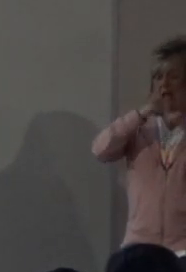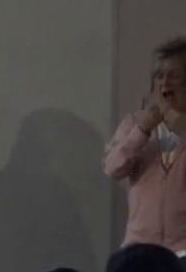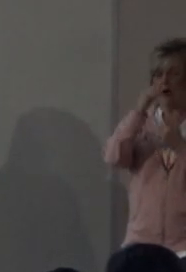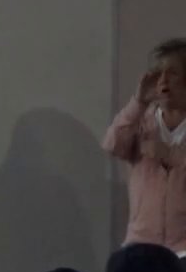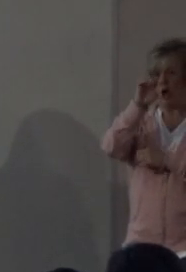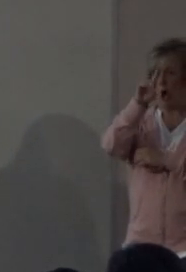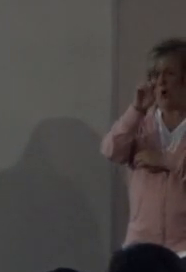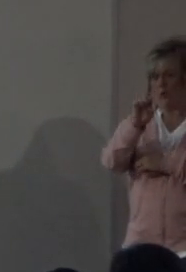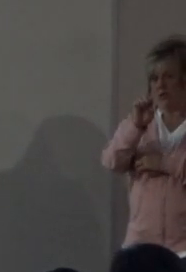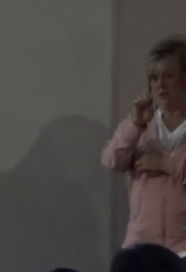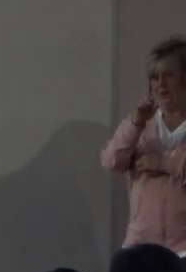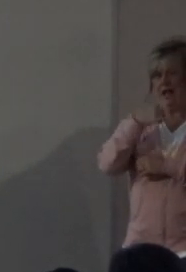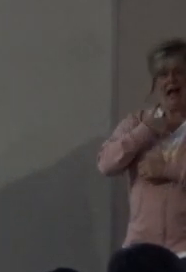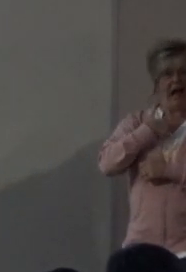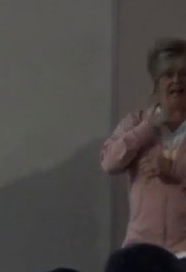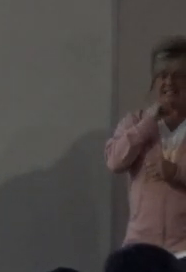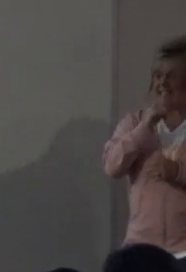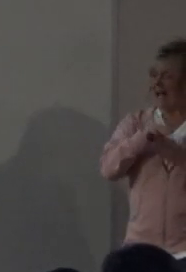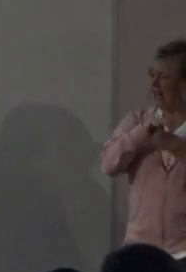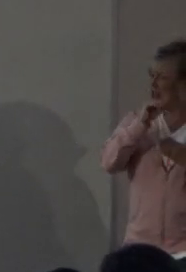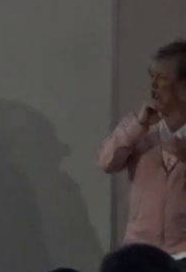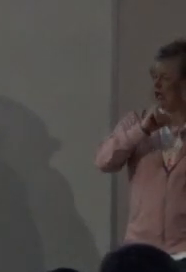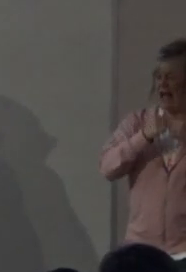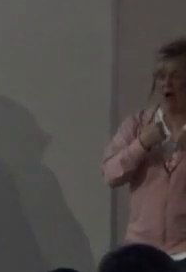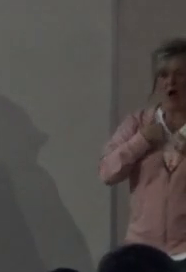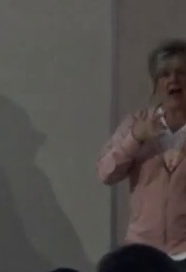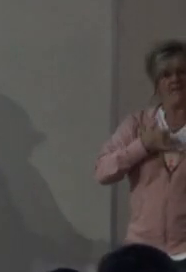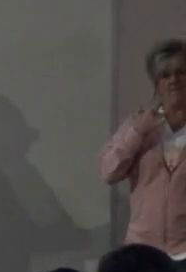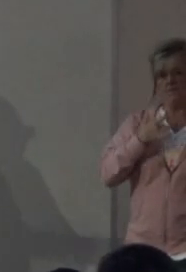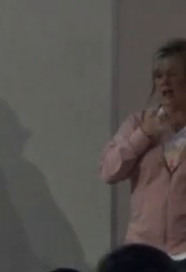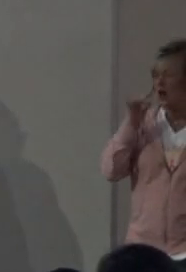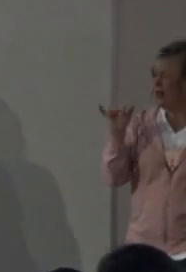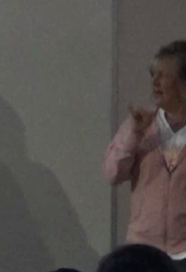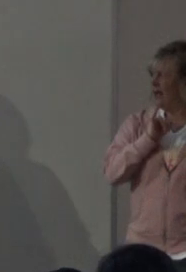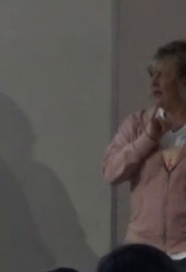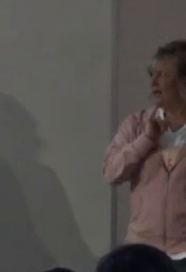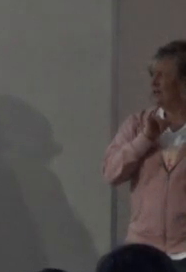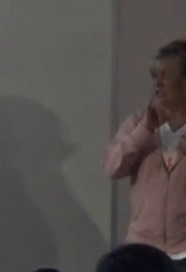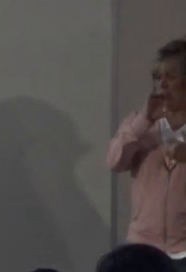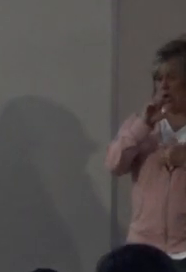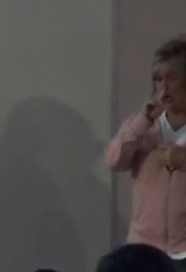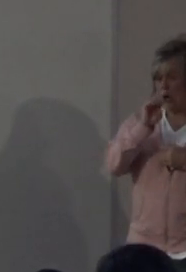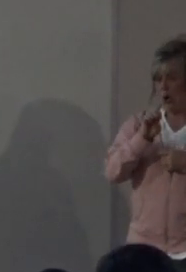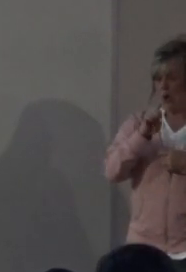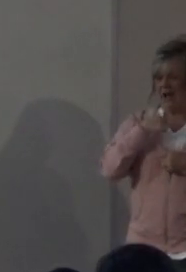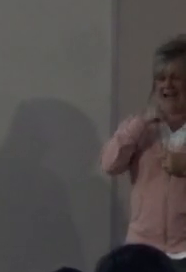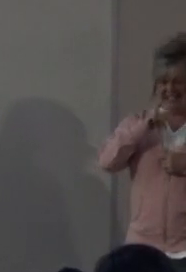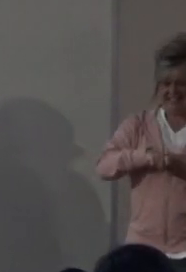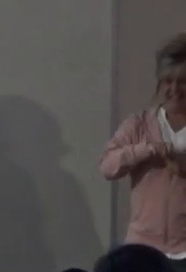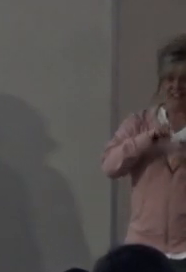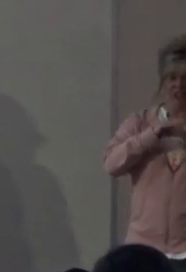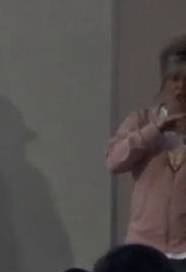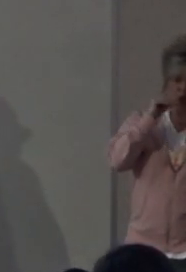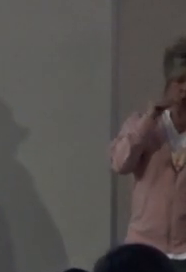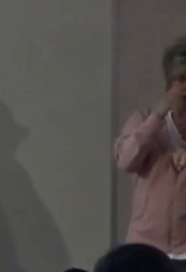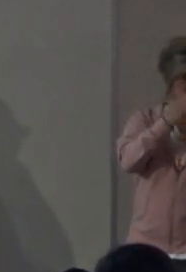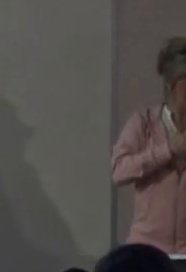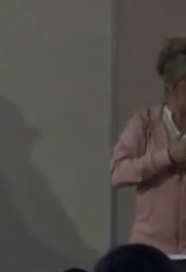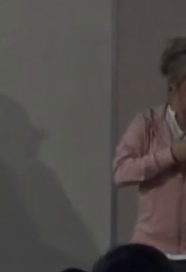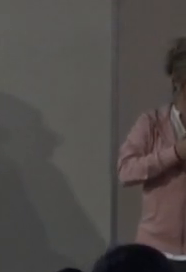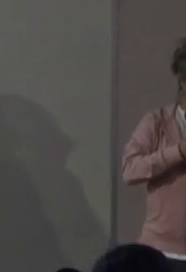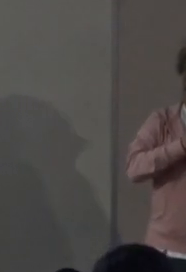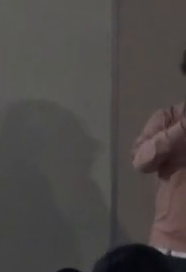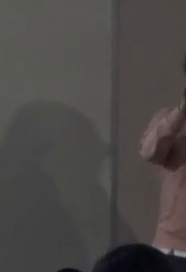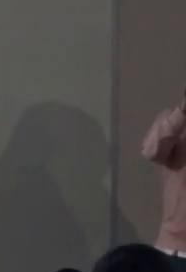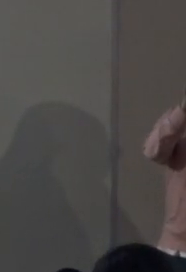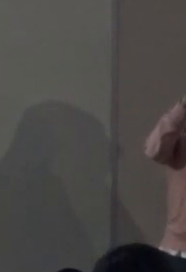code. I did not learn how to code because I felt like to code my Arduino, I needed to learn C++. But the